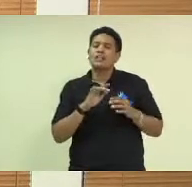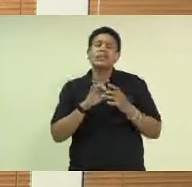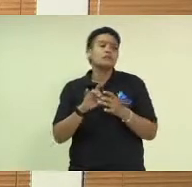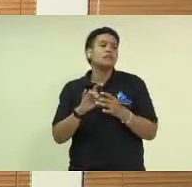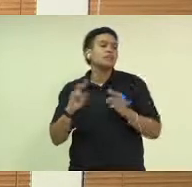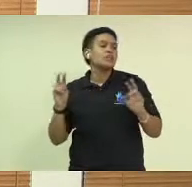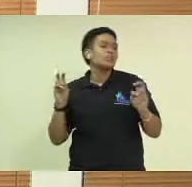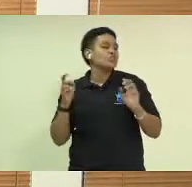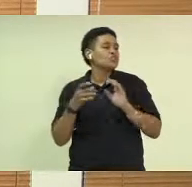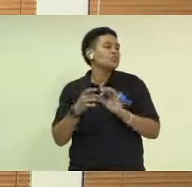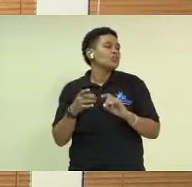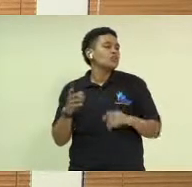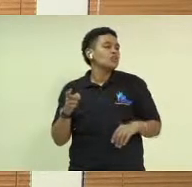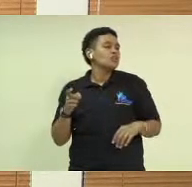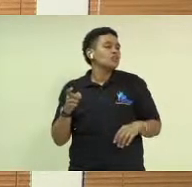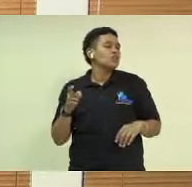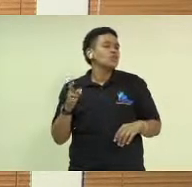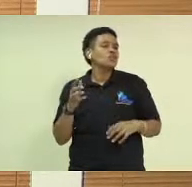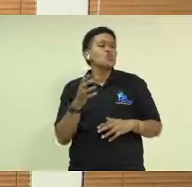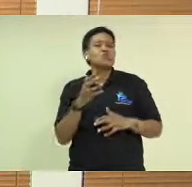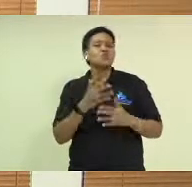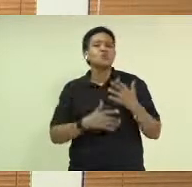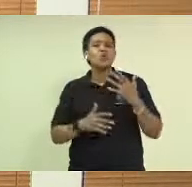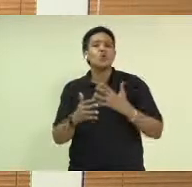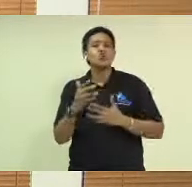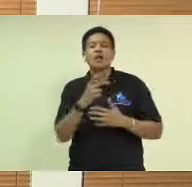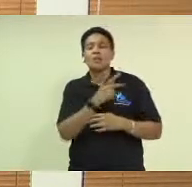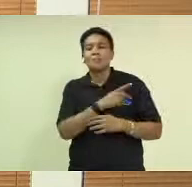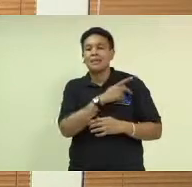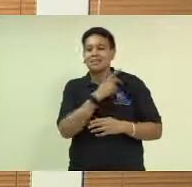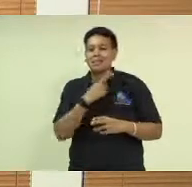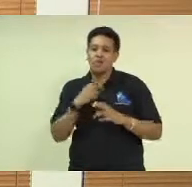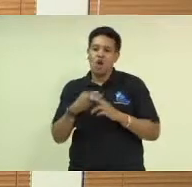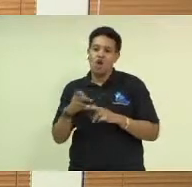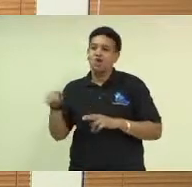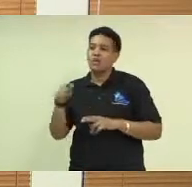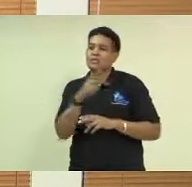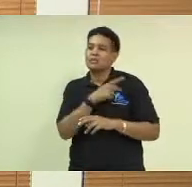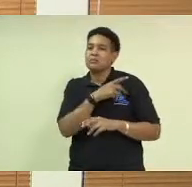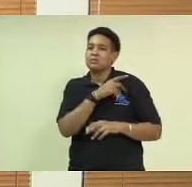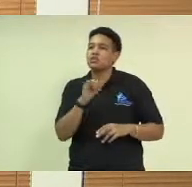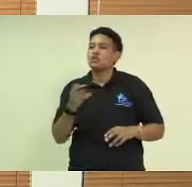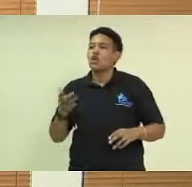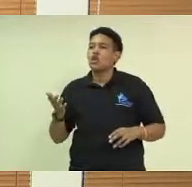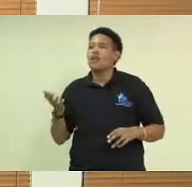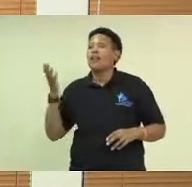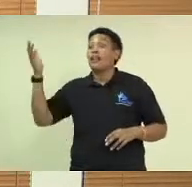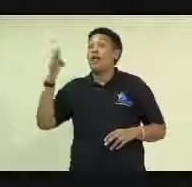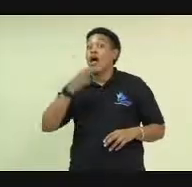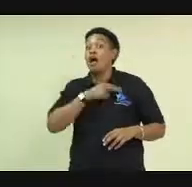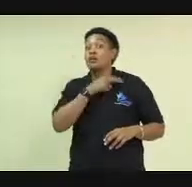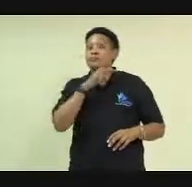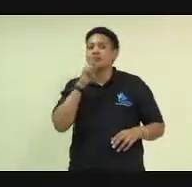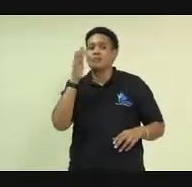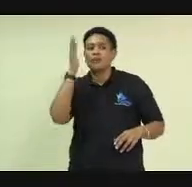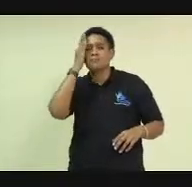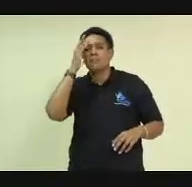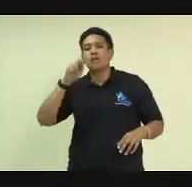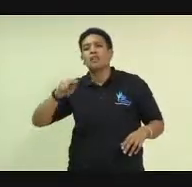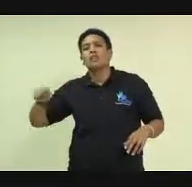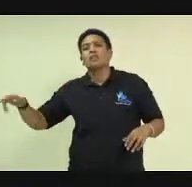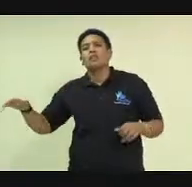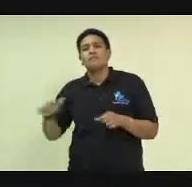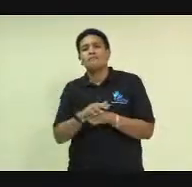of social patients, as we call them, those patients that are just at hospitals taking up bed